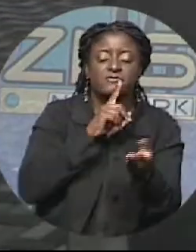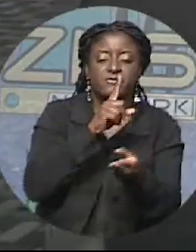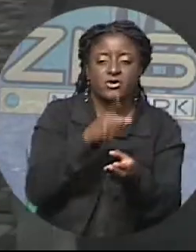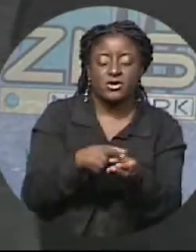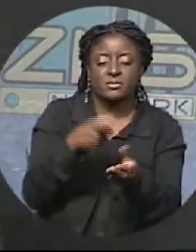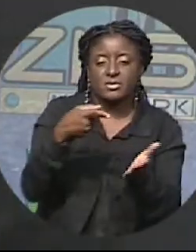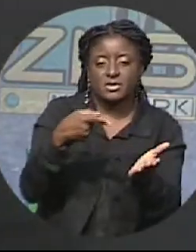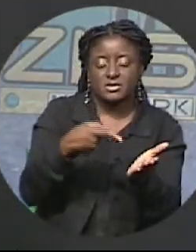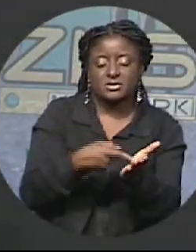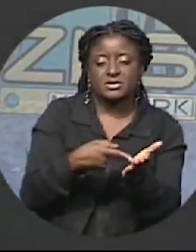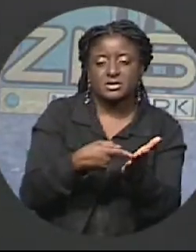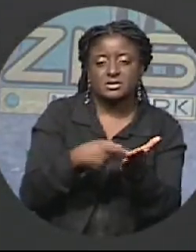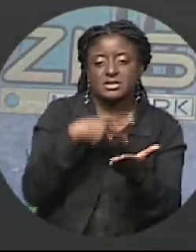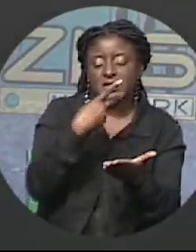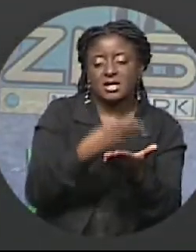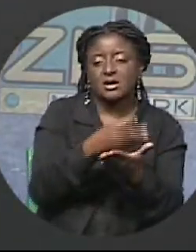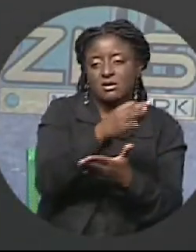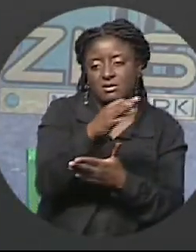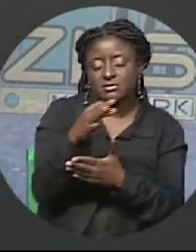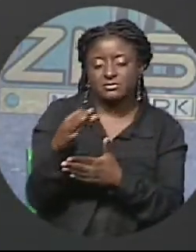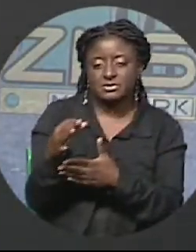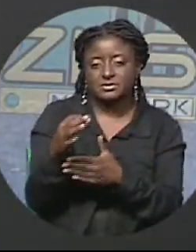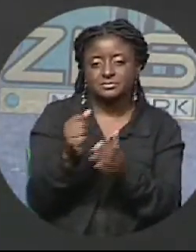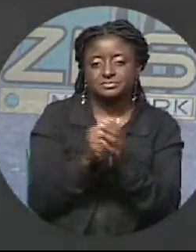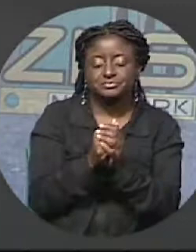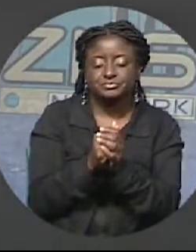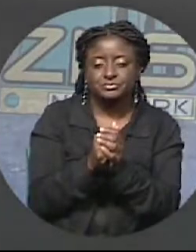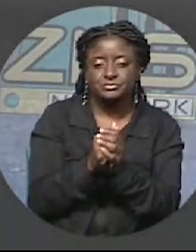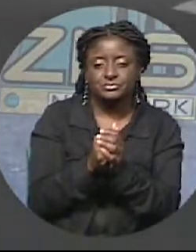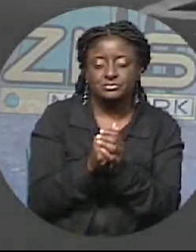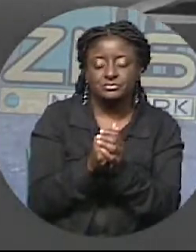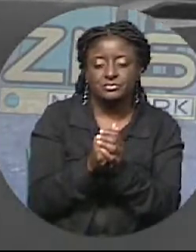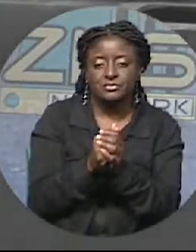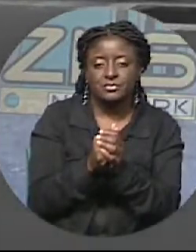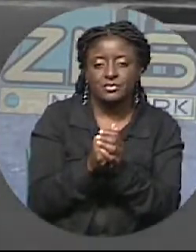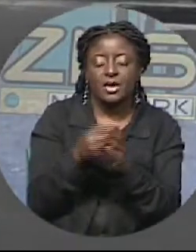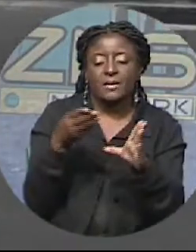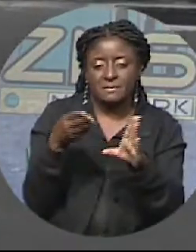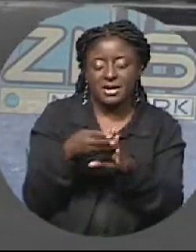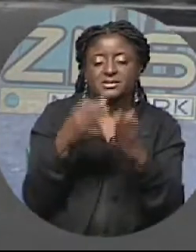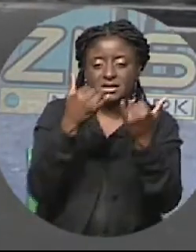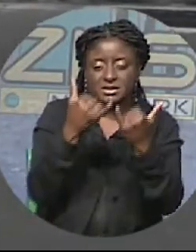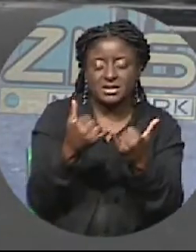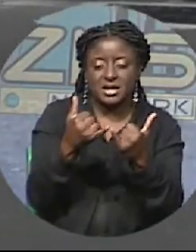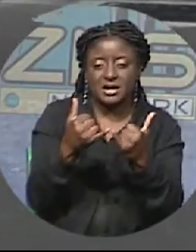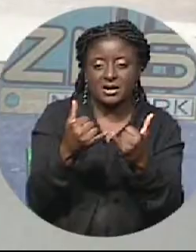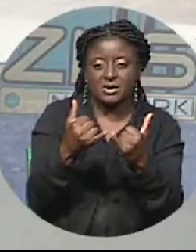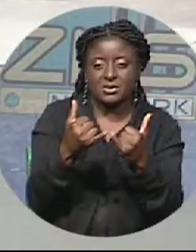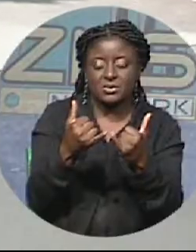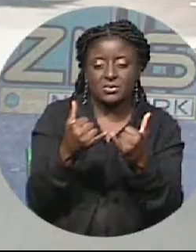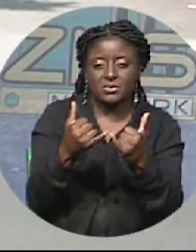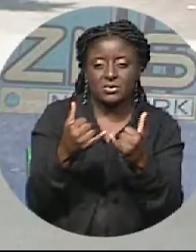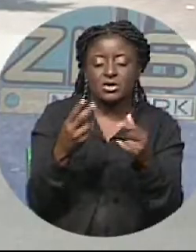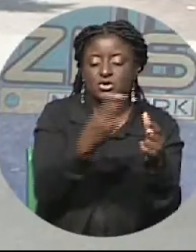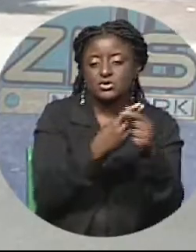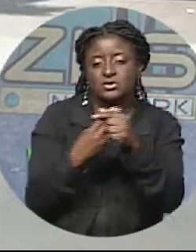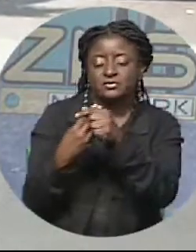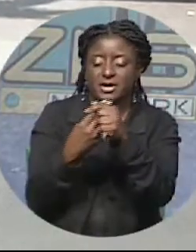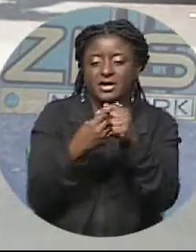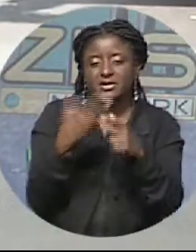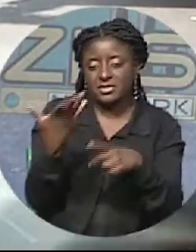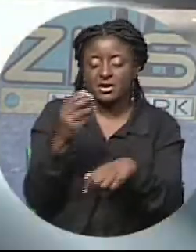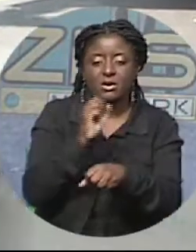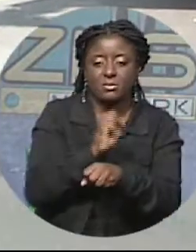state as consolidation of banking operations is taking place around the world. Now, when Scotiabank released employees